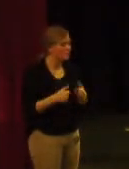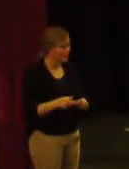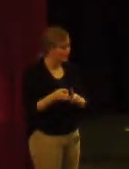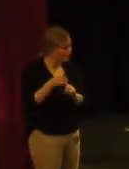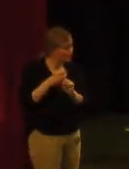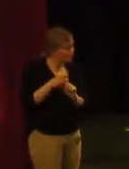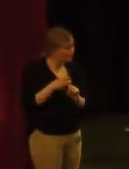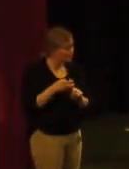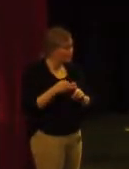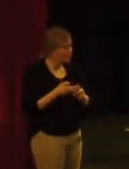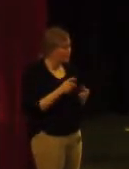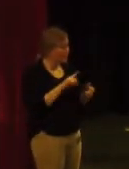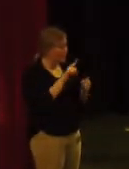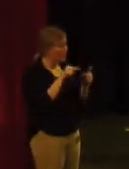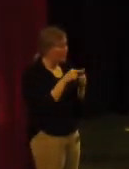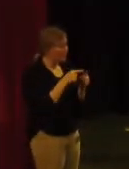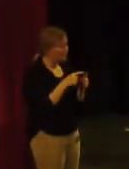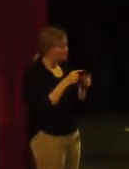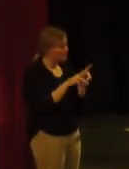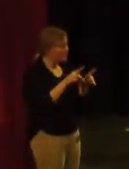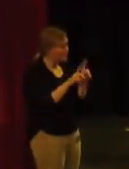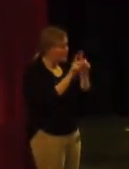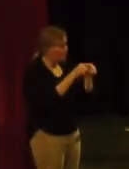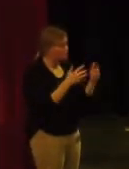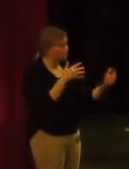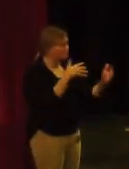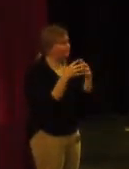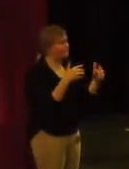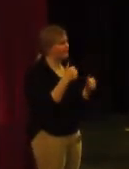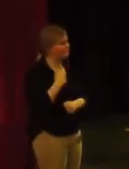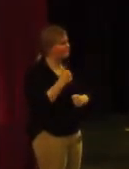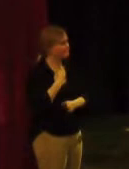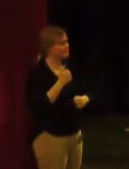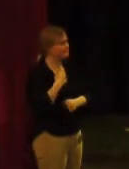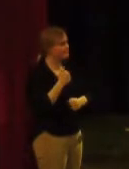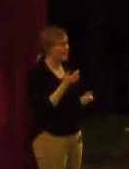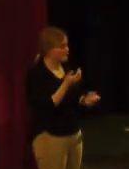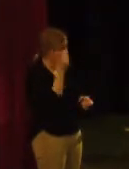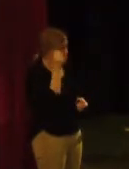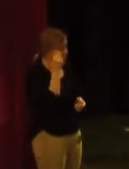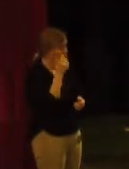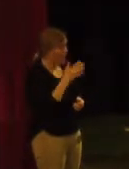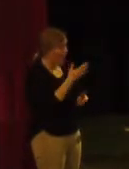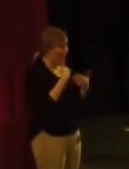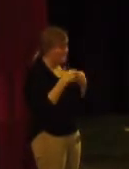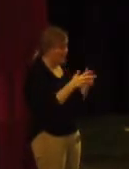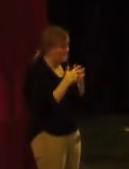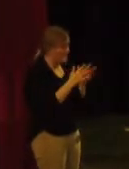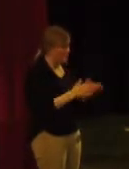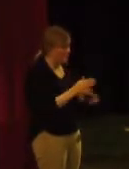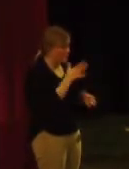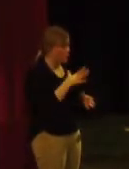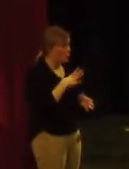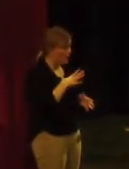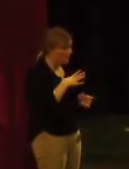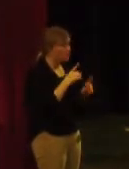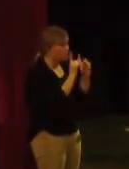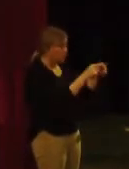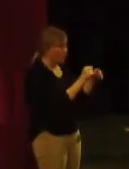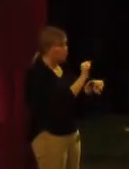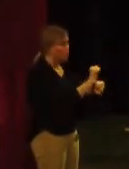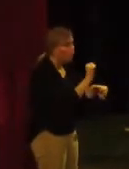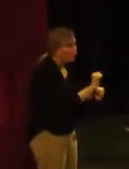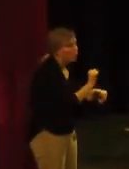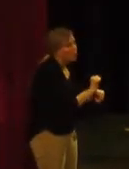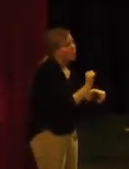men went off to fight the battles, you probably heard that there were American women that went into the workforce, right? Worked in factories and